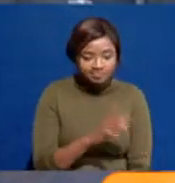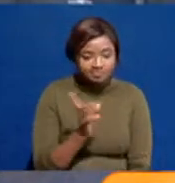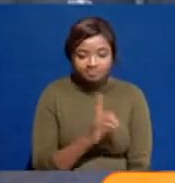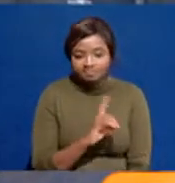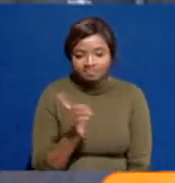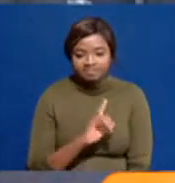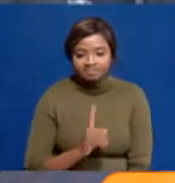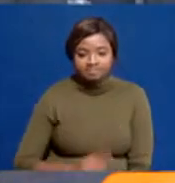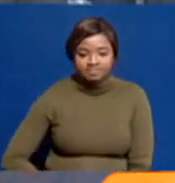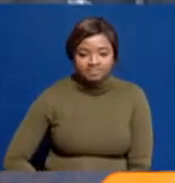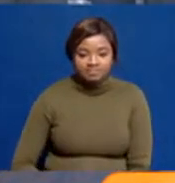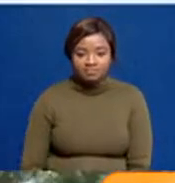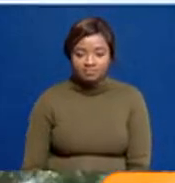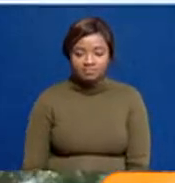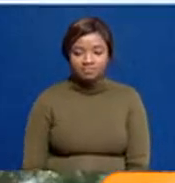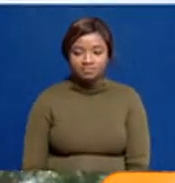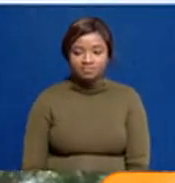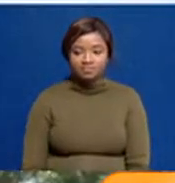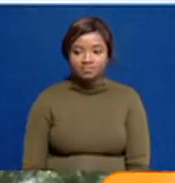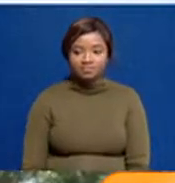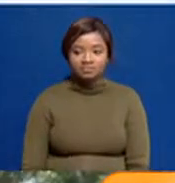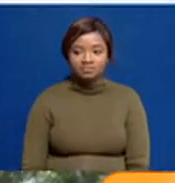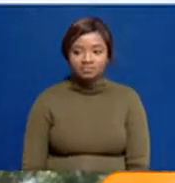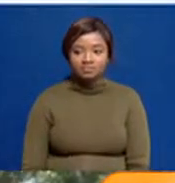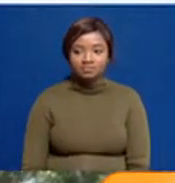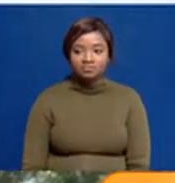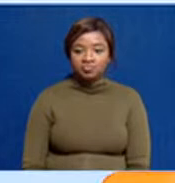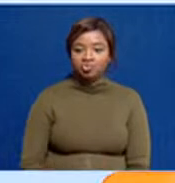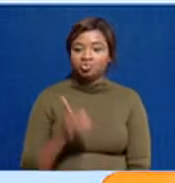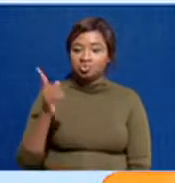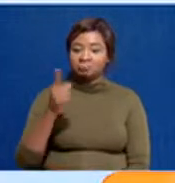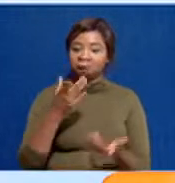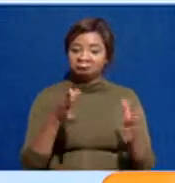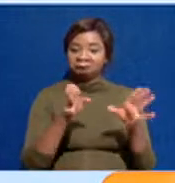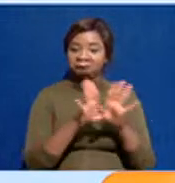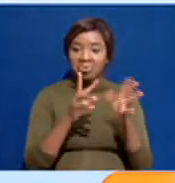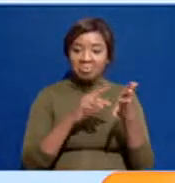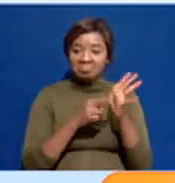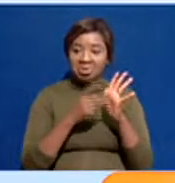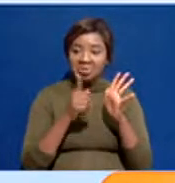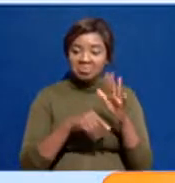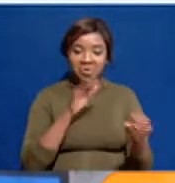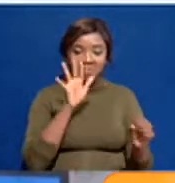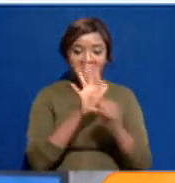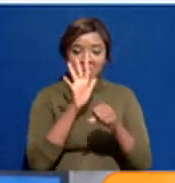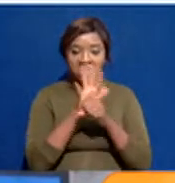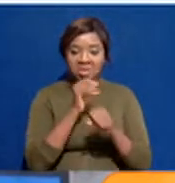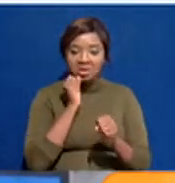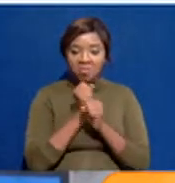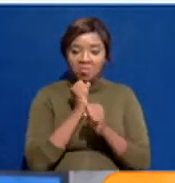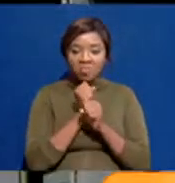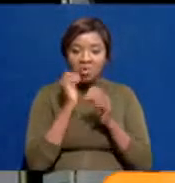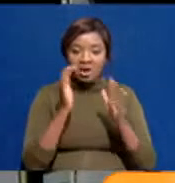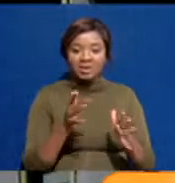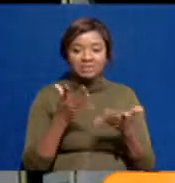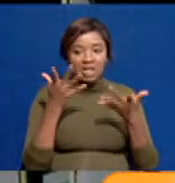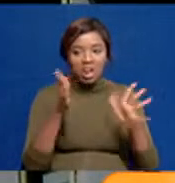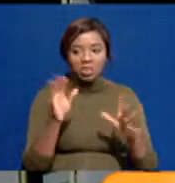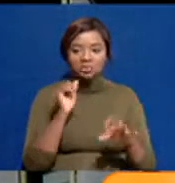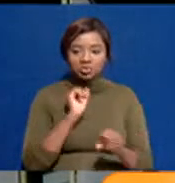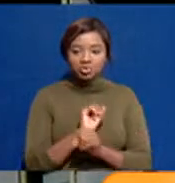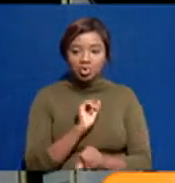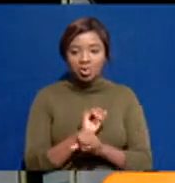authority will not grant that license. The shutdown means that thousands of Telkom Kenya's employees could be rendered jobless.